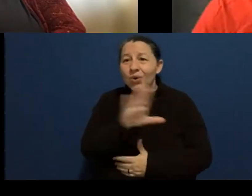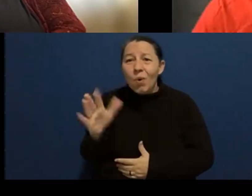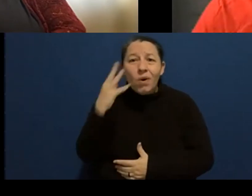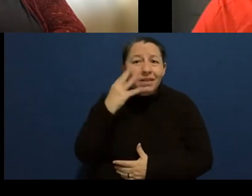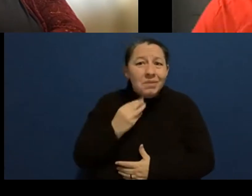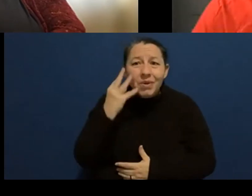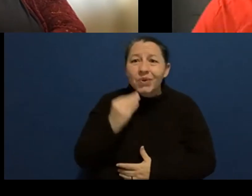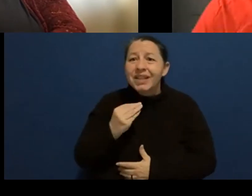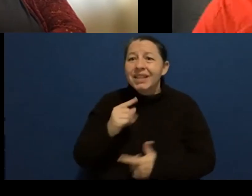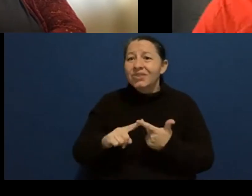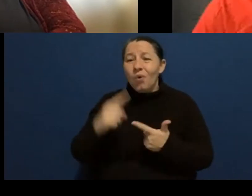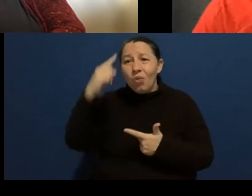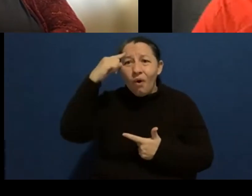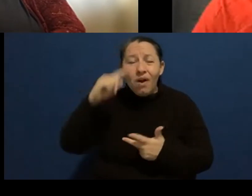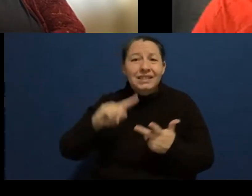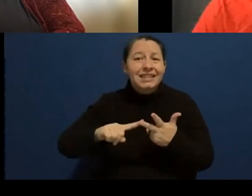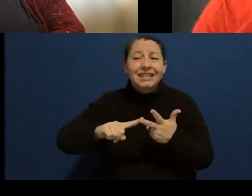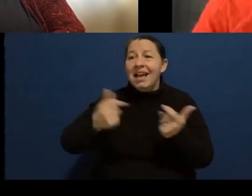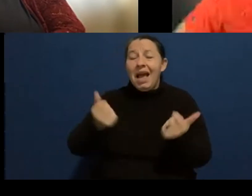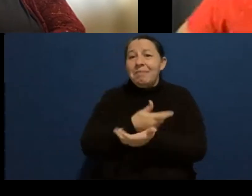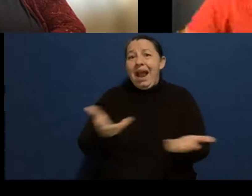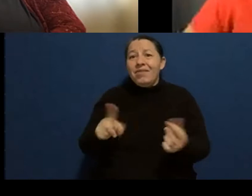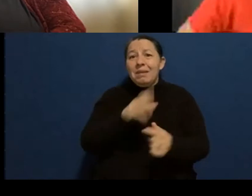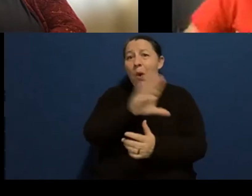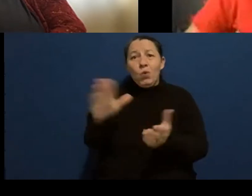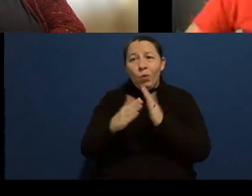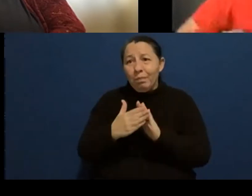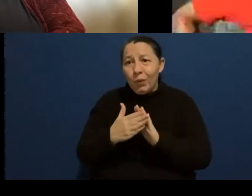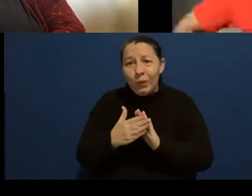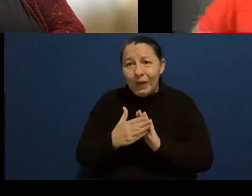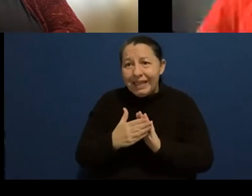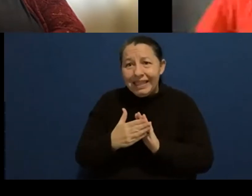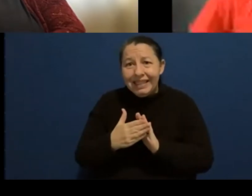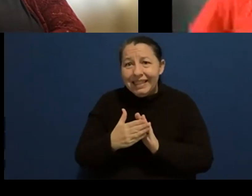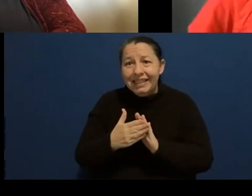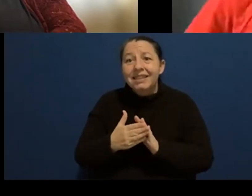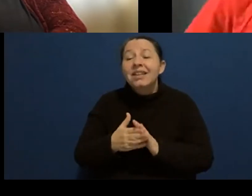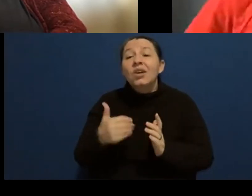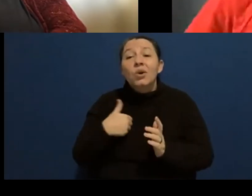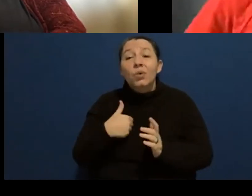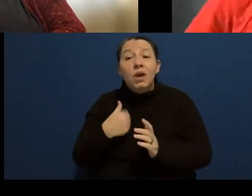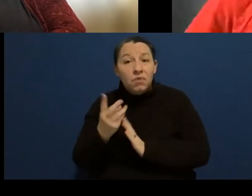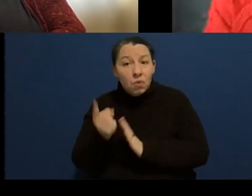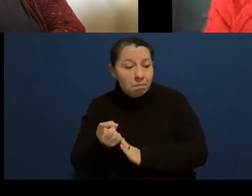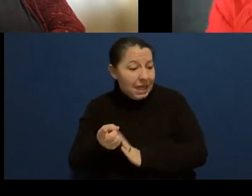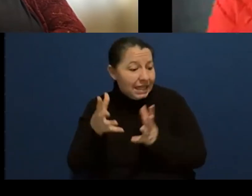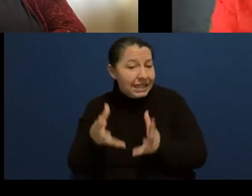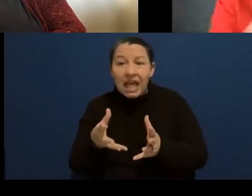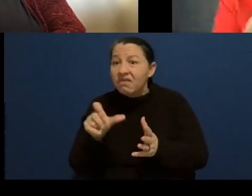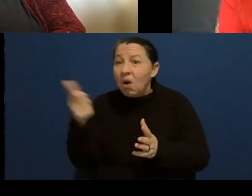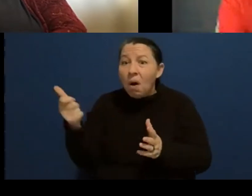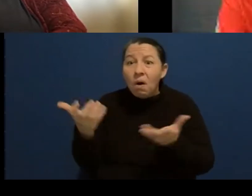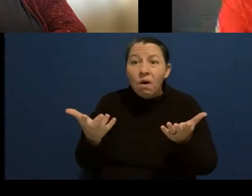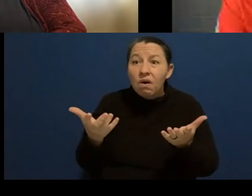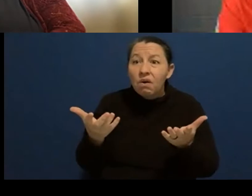your everything about your community. We have a couple minutes left, so I do want to, are there any